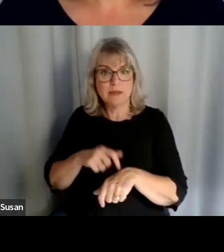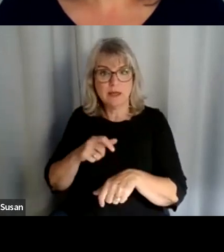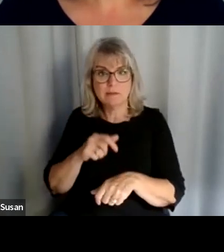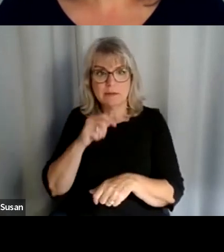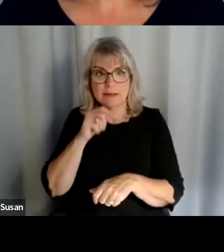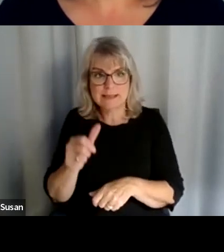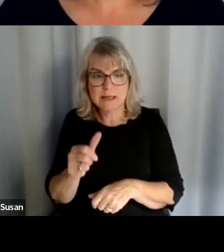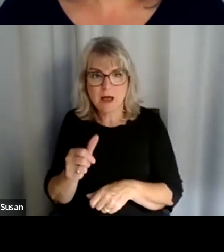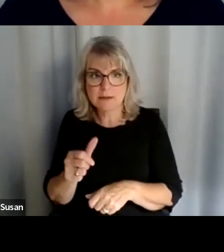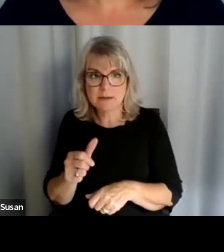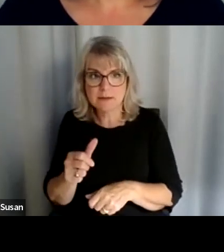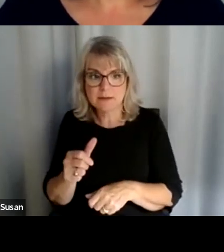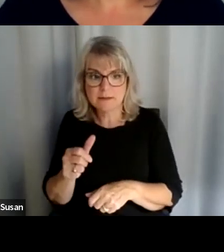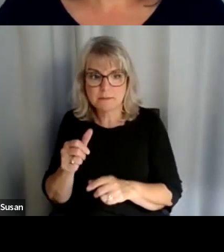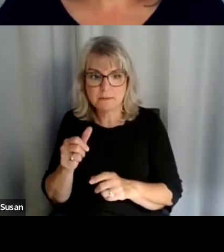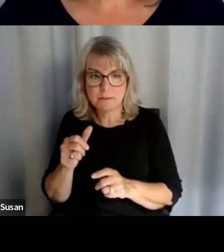the ocean.